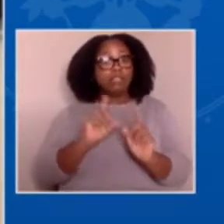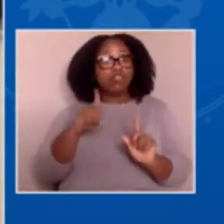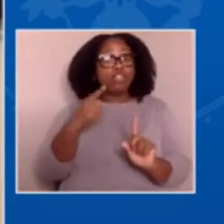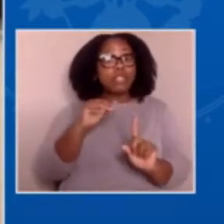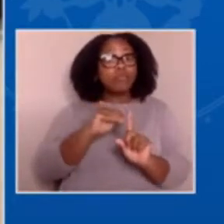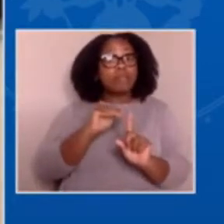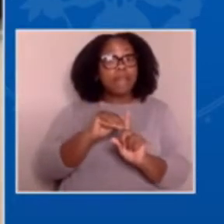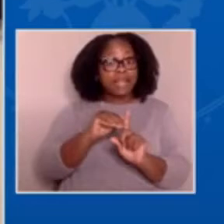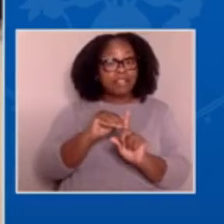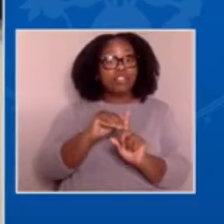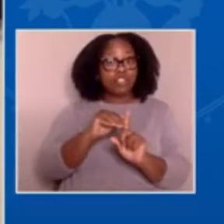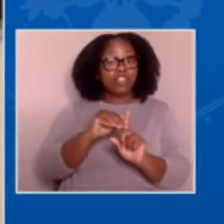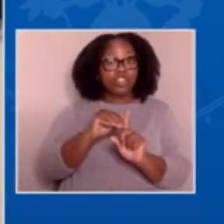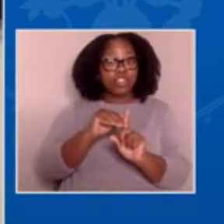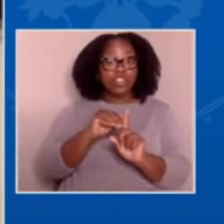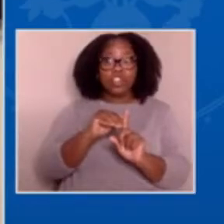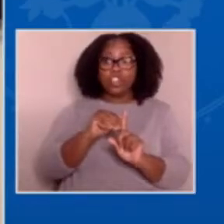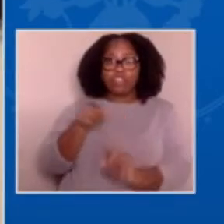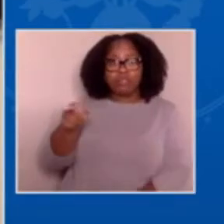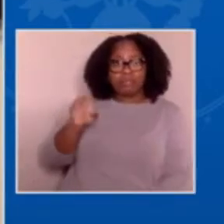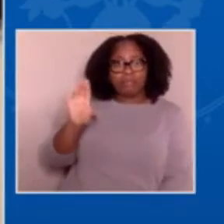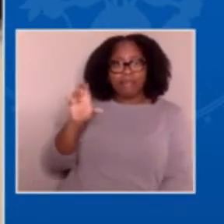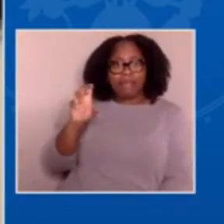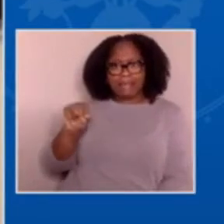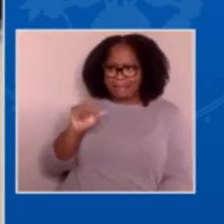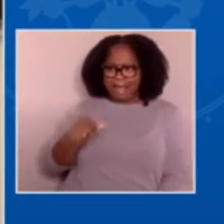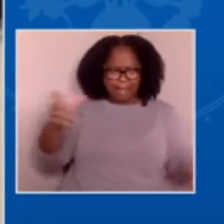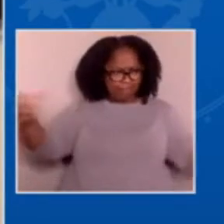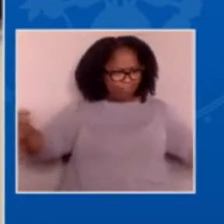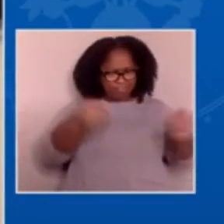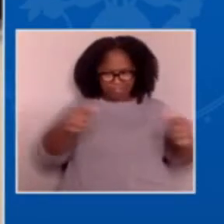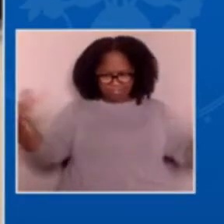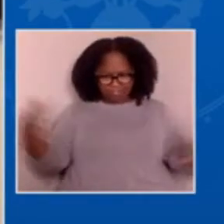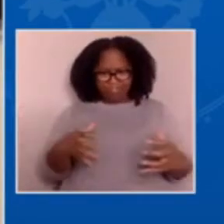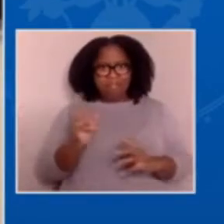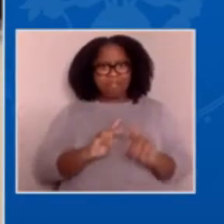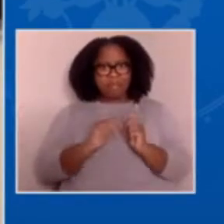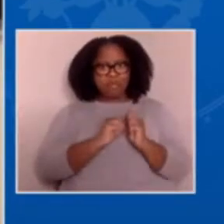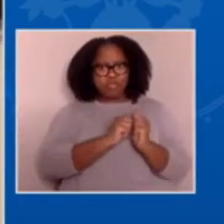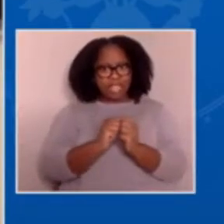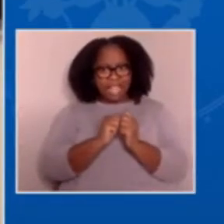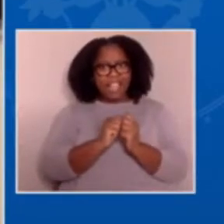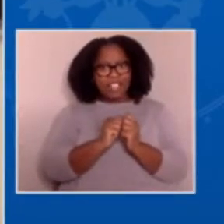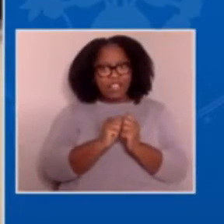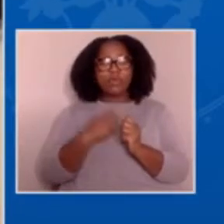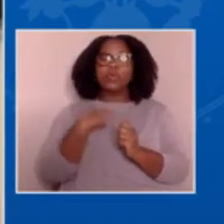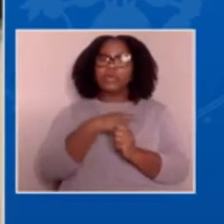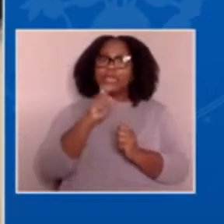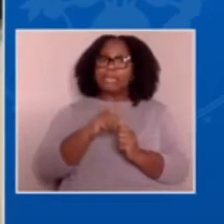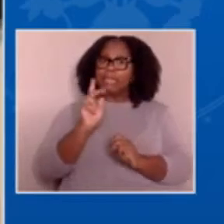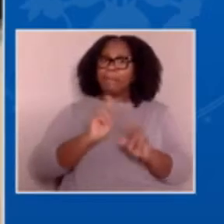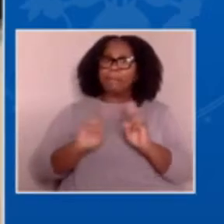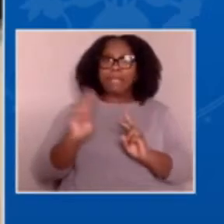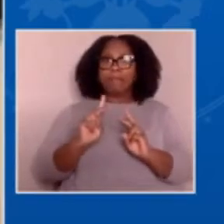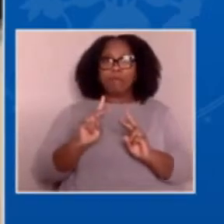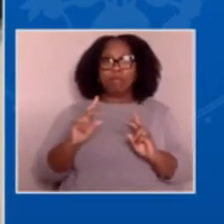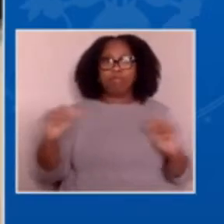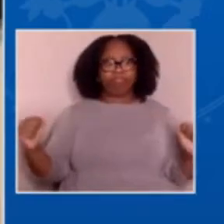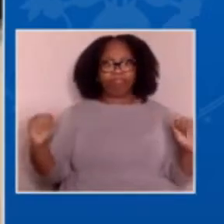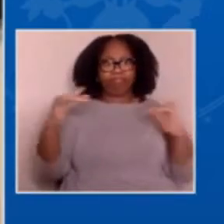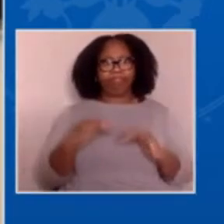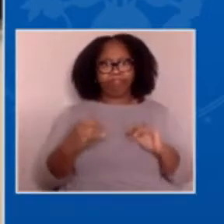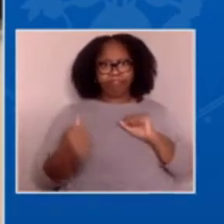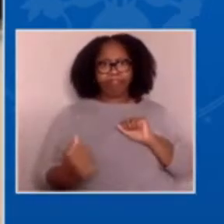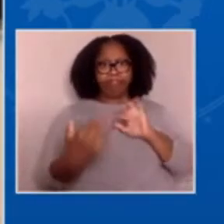he's somebody who can uh bring people together and convene them uh at this time when we need people to come from uh all sides to